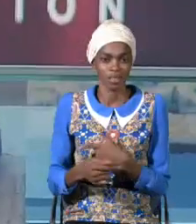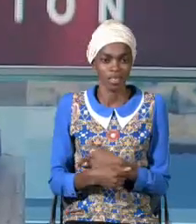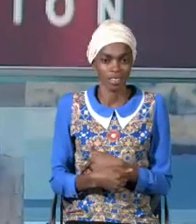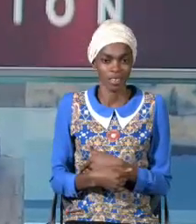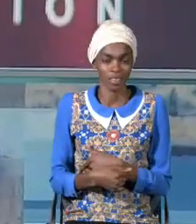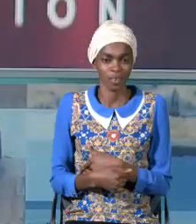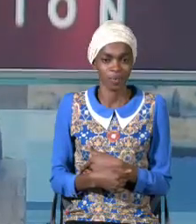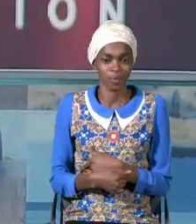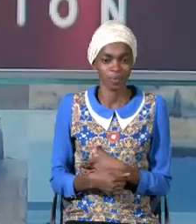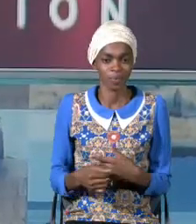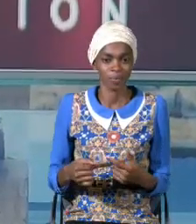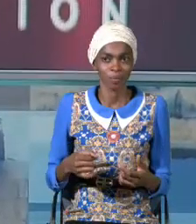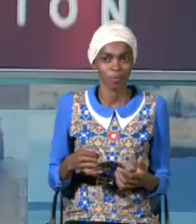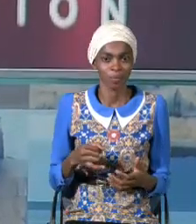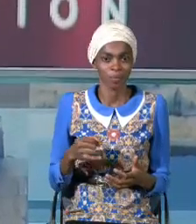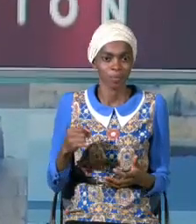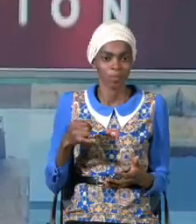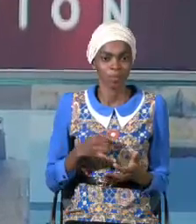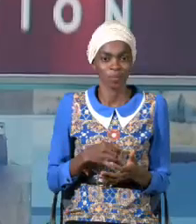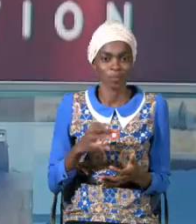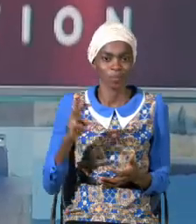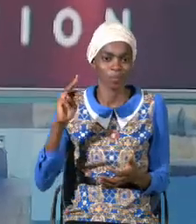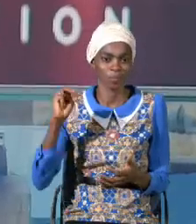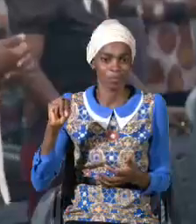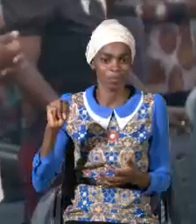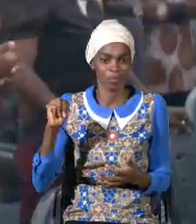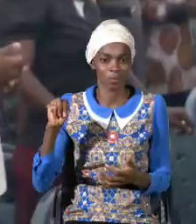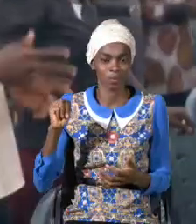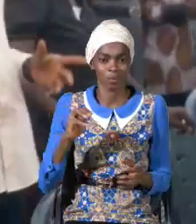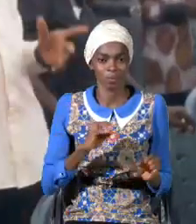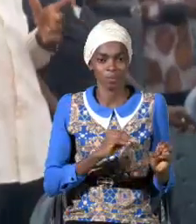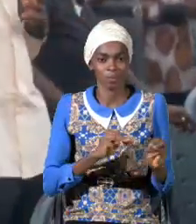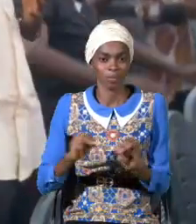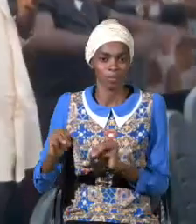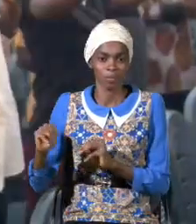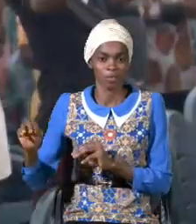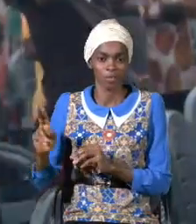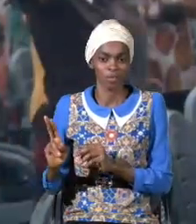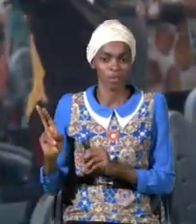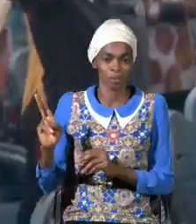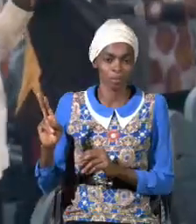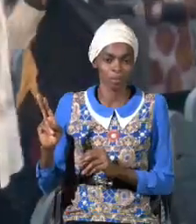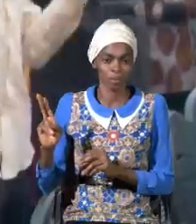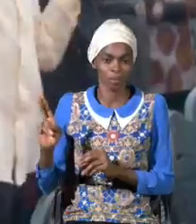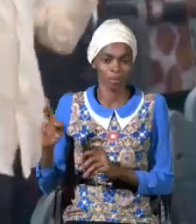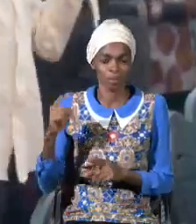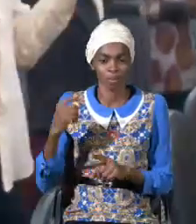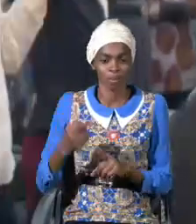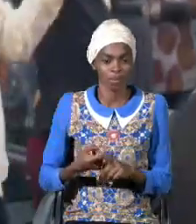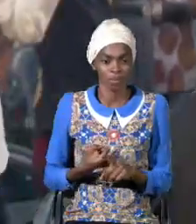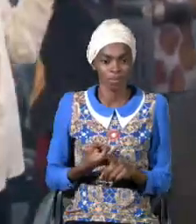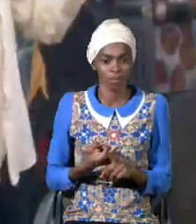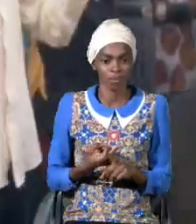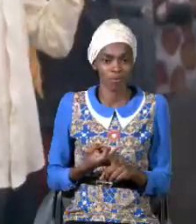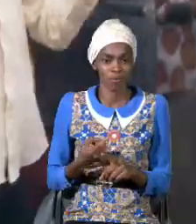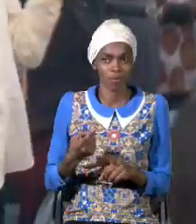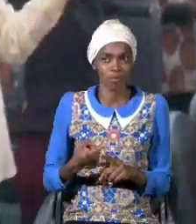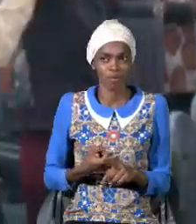letter? M, moving up from